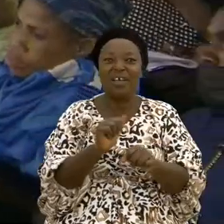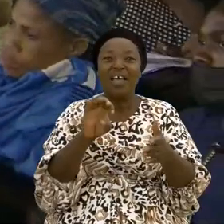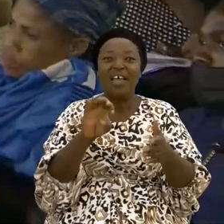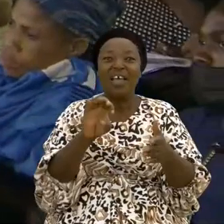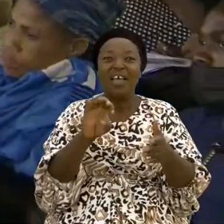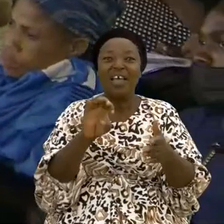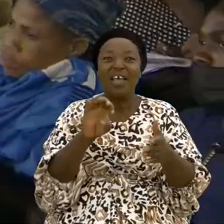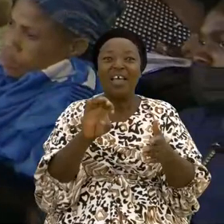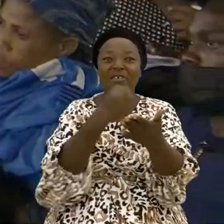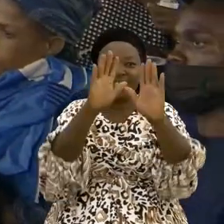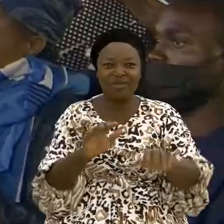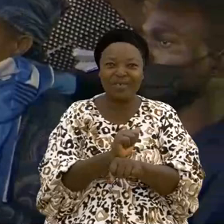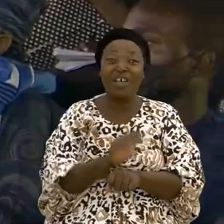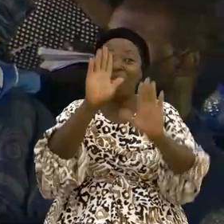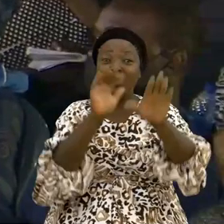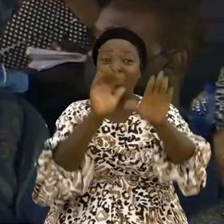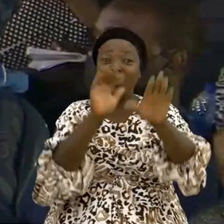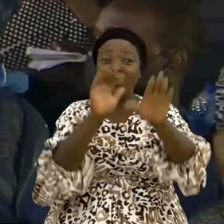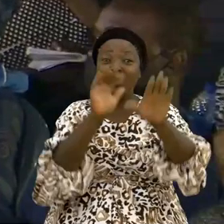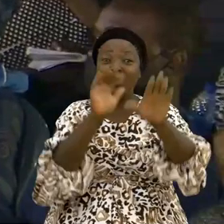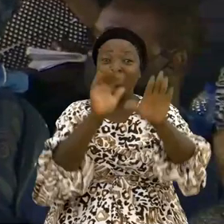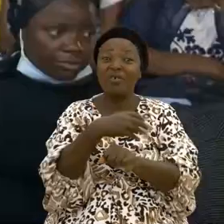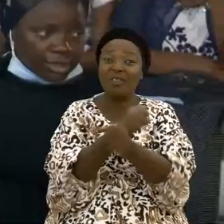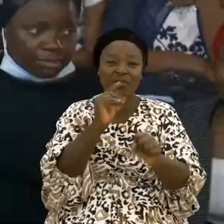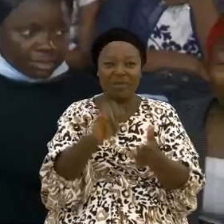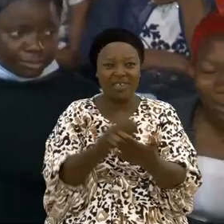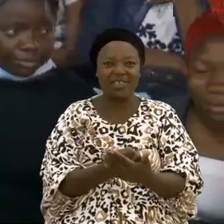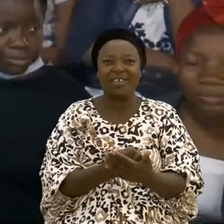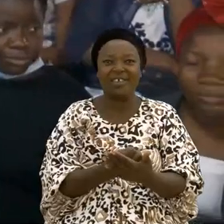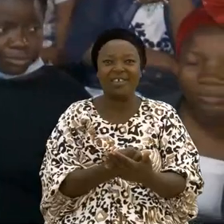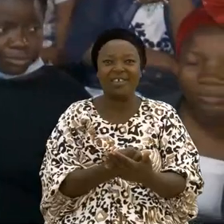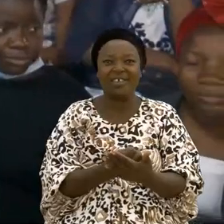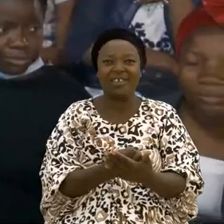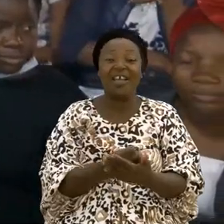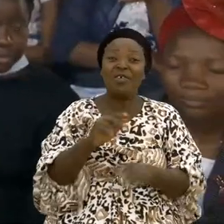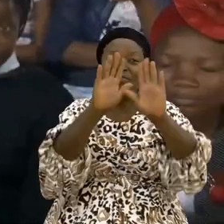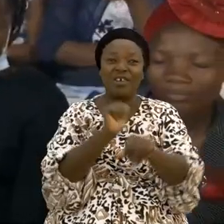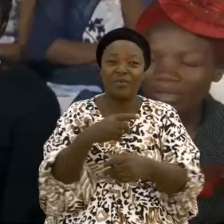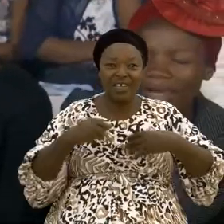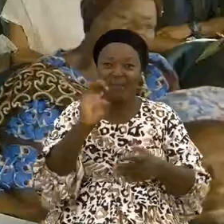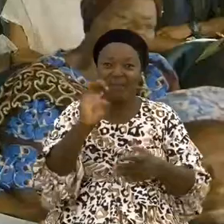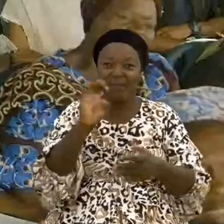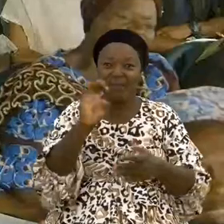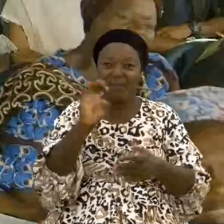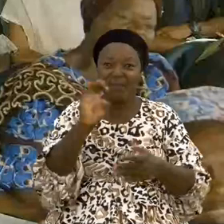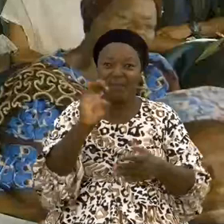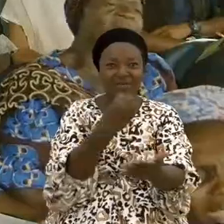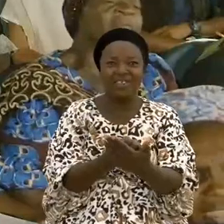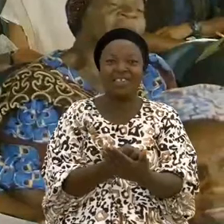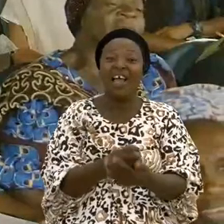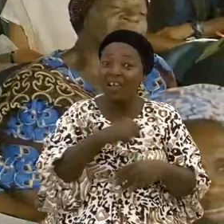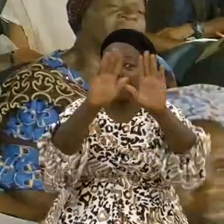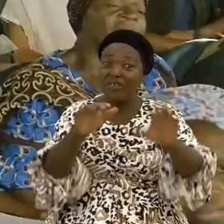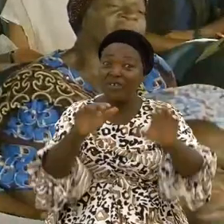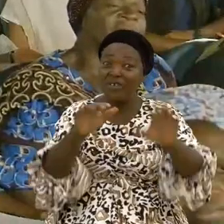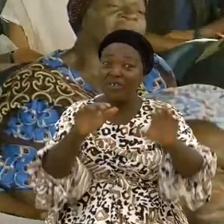evident miracles. Your miracle of salvation will be evident. Your miracle of healing will be evident. And